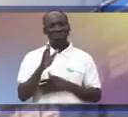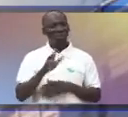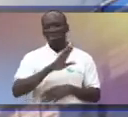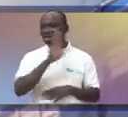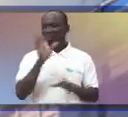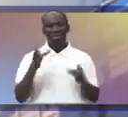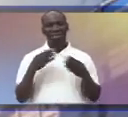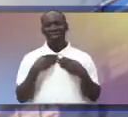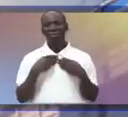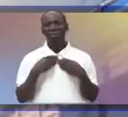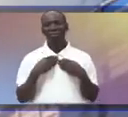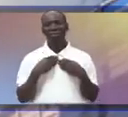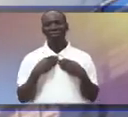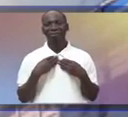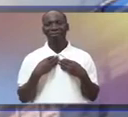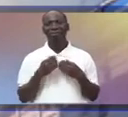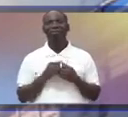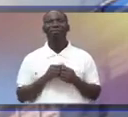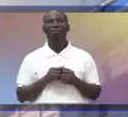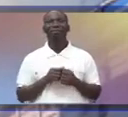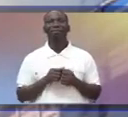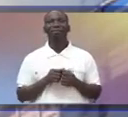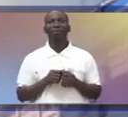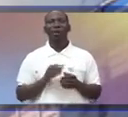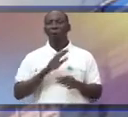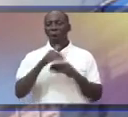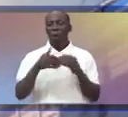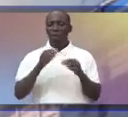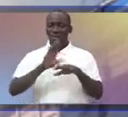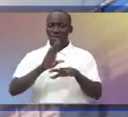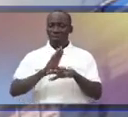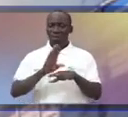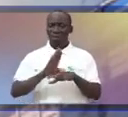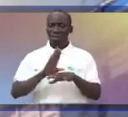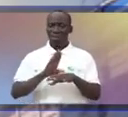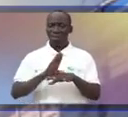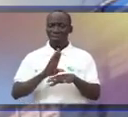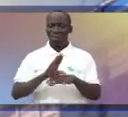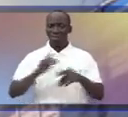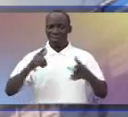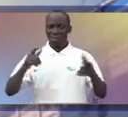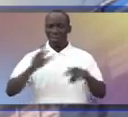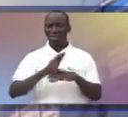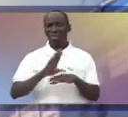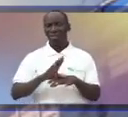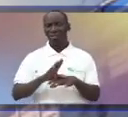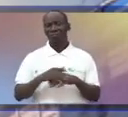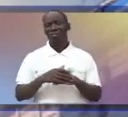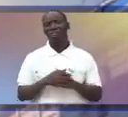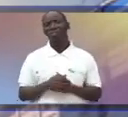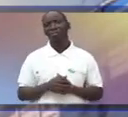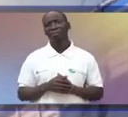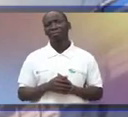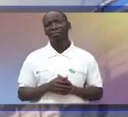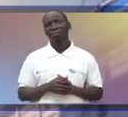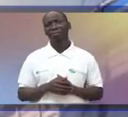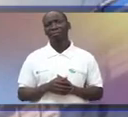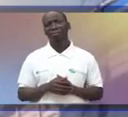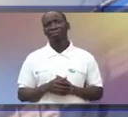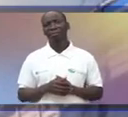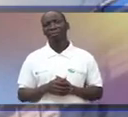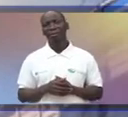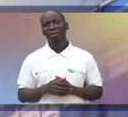sa sa nso ri akasi akasi mu baako ena na nsen bi ye ko